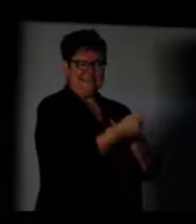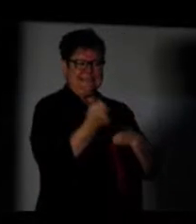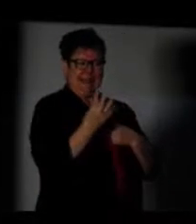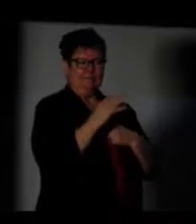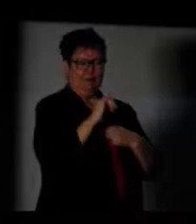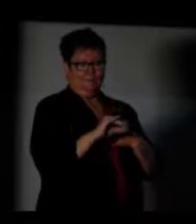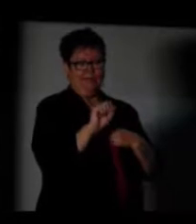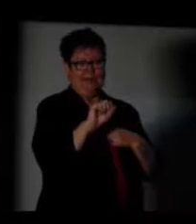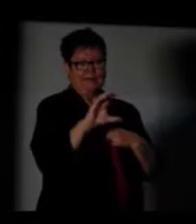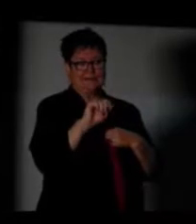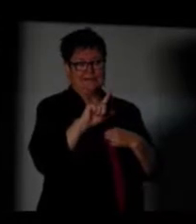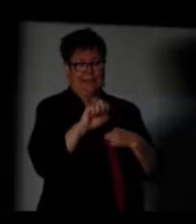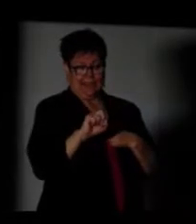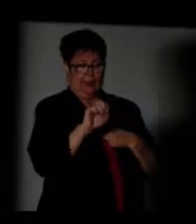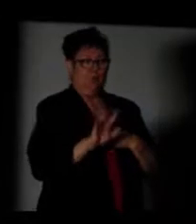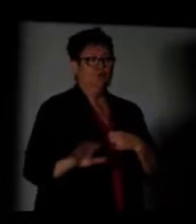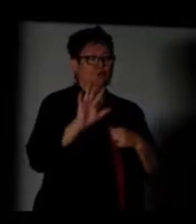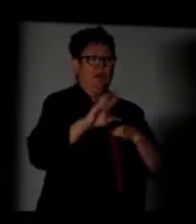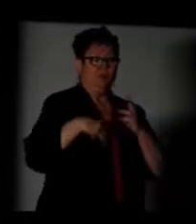world. So a few years ago,